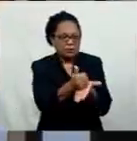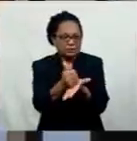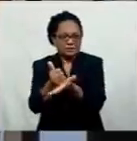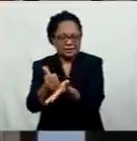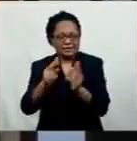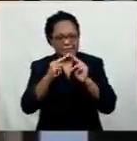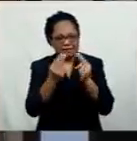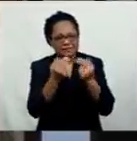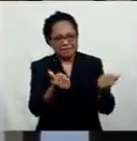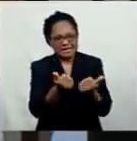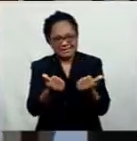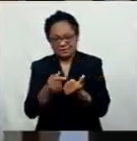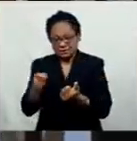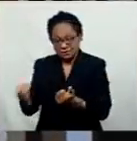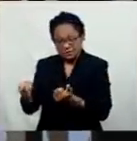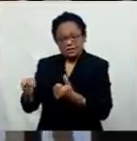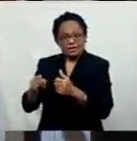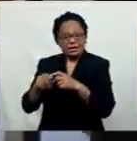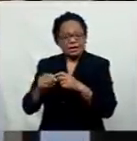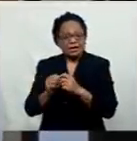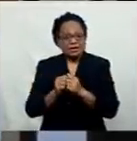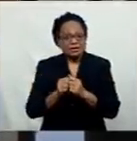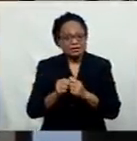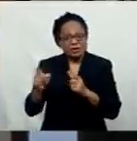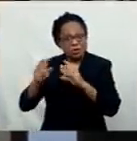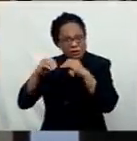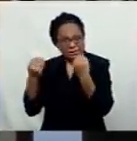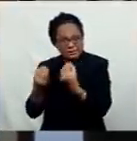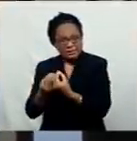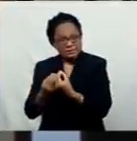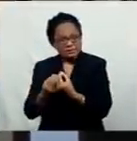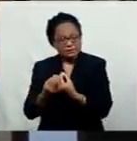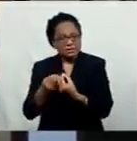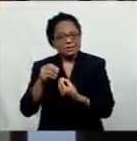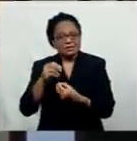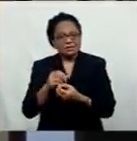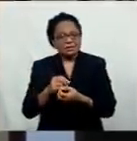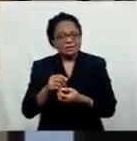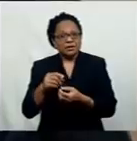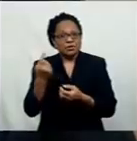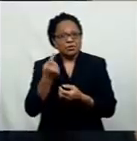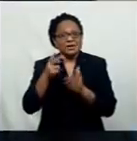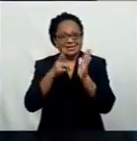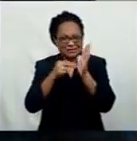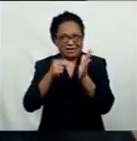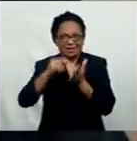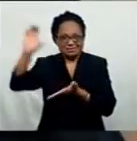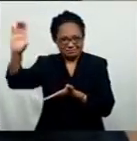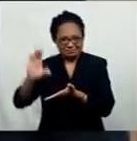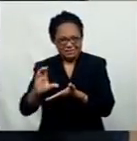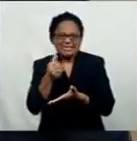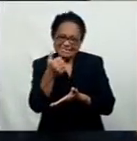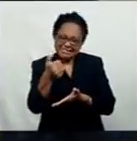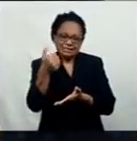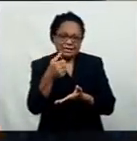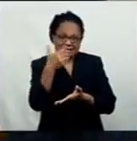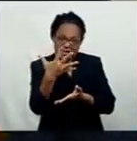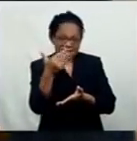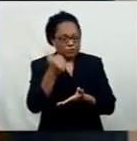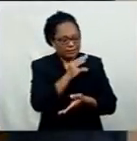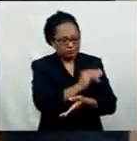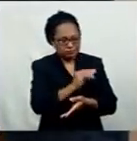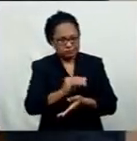Prema Foundation is one of 6 civil society organizations recently funded by the New Zealand government to support communities